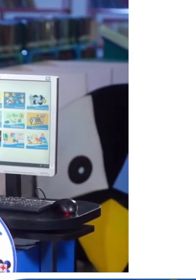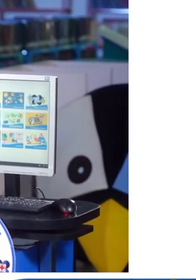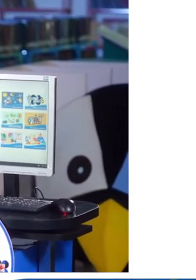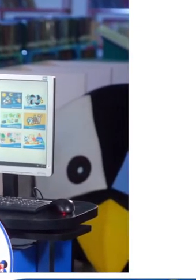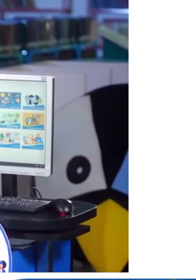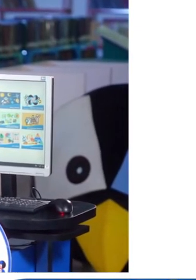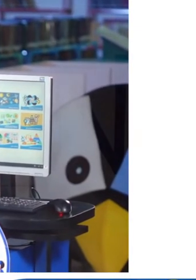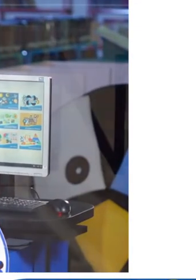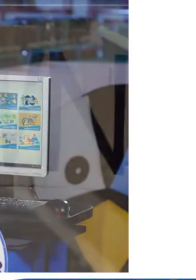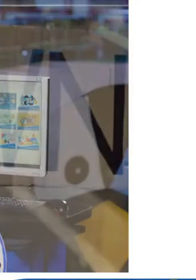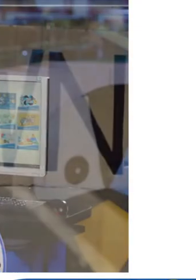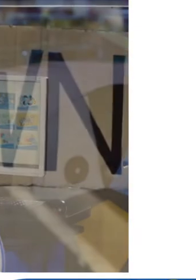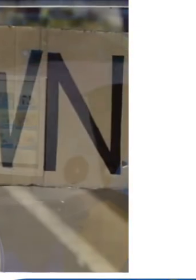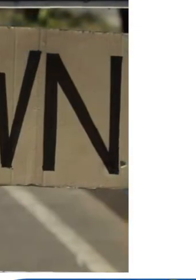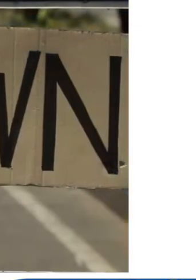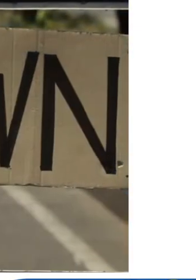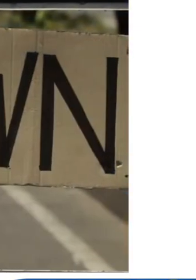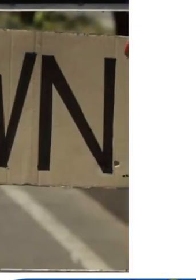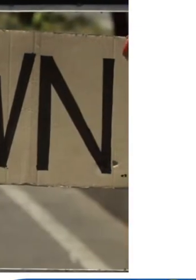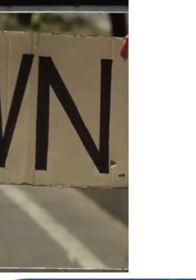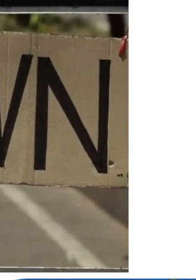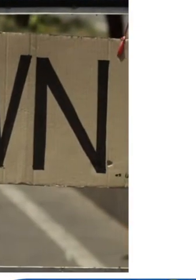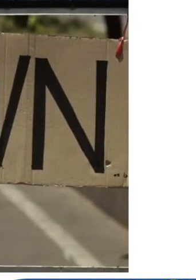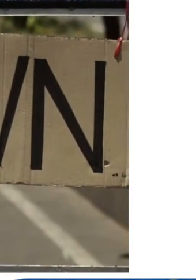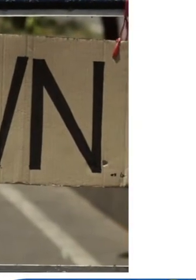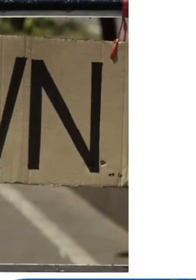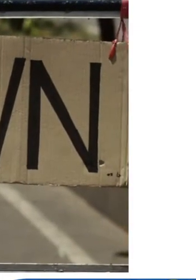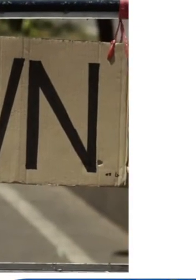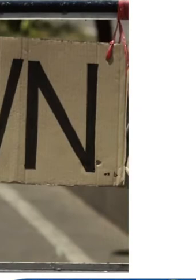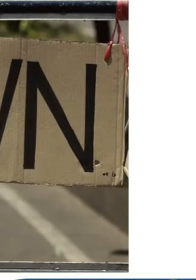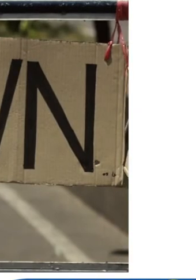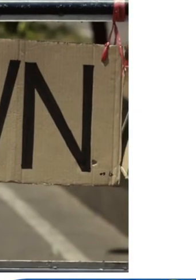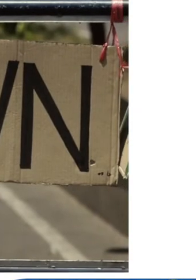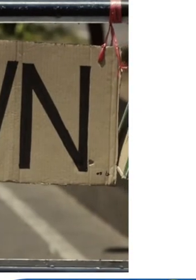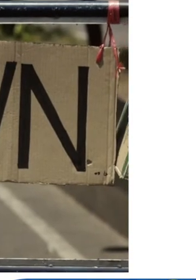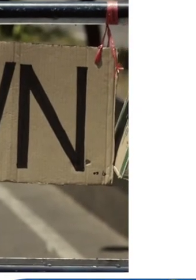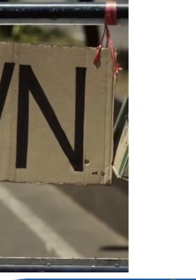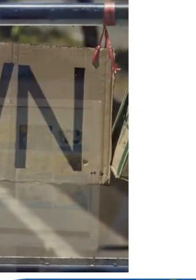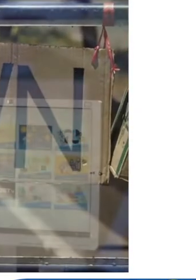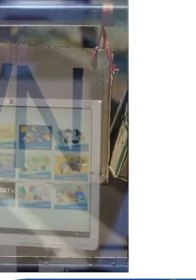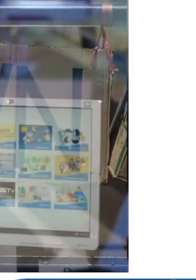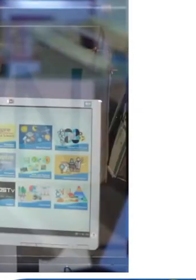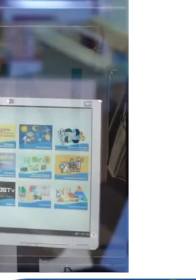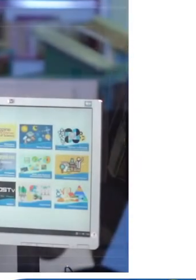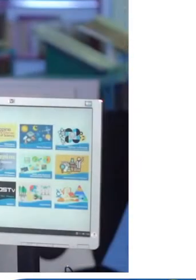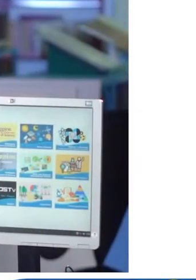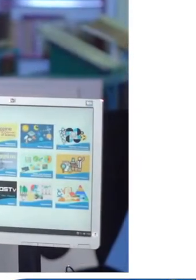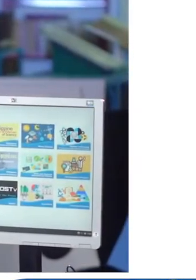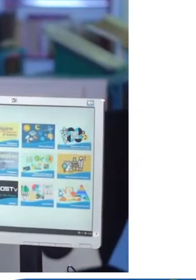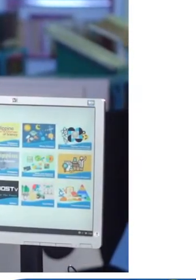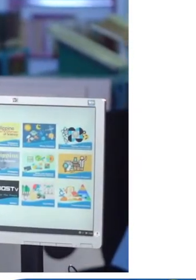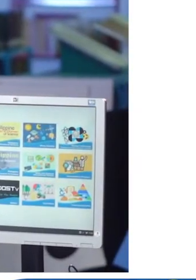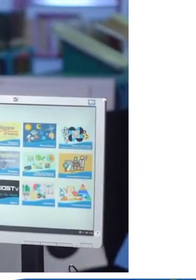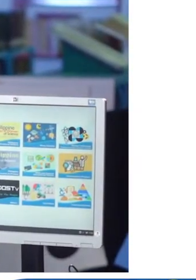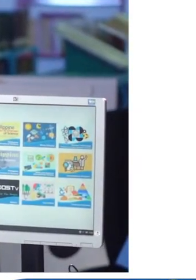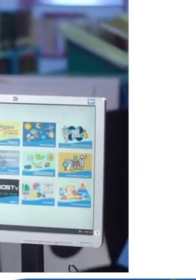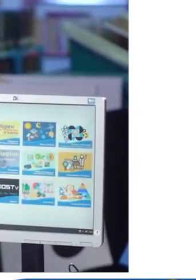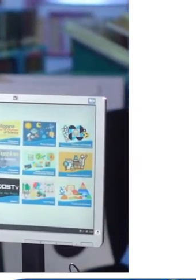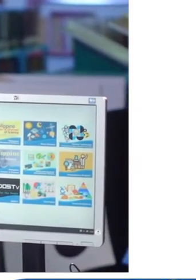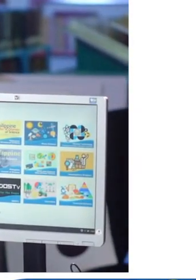were all inaccessible because the entire country was in lockdown. When COVID